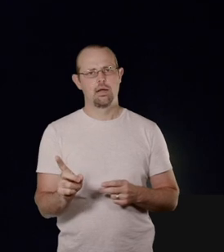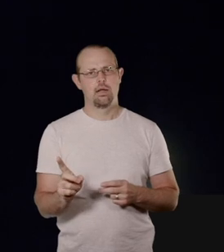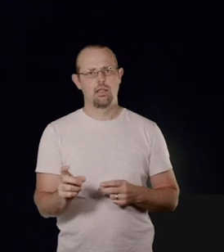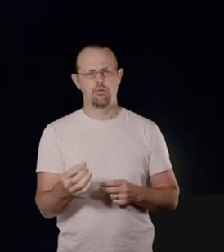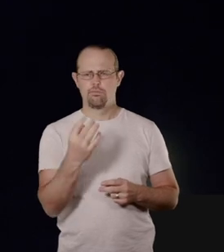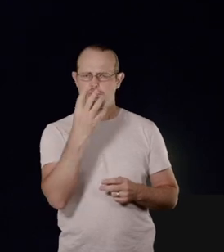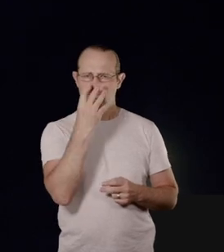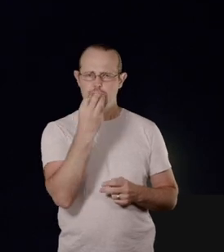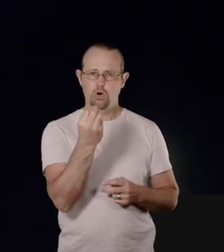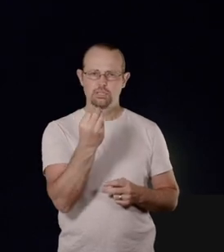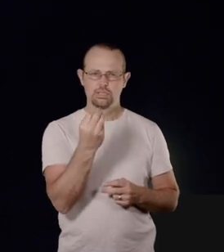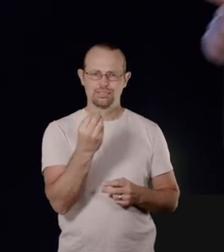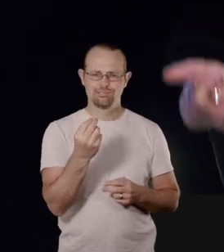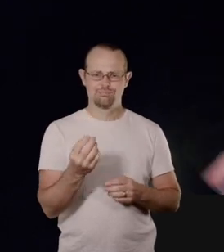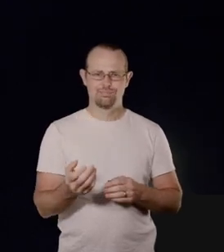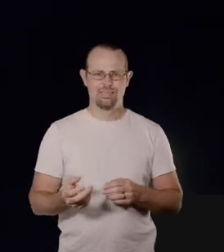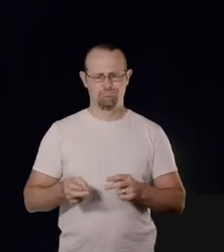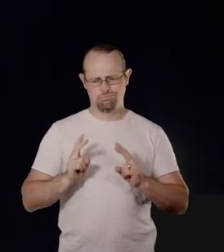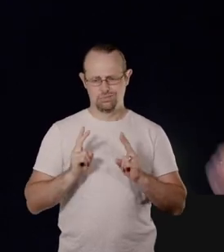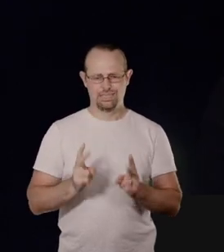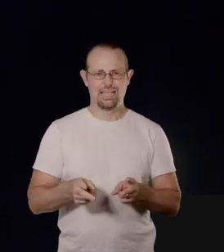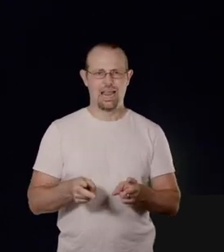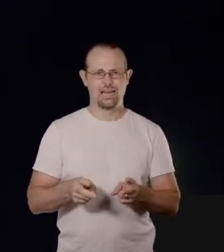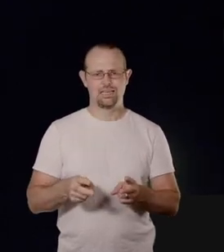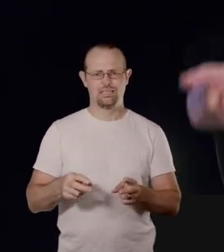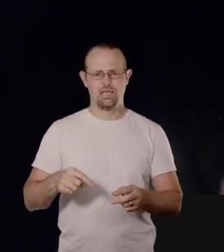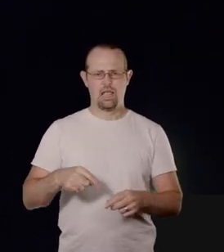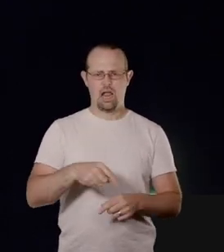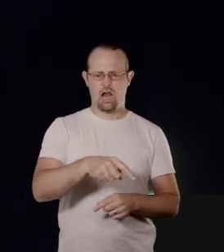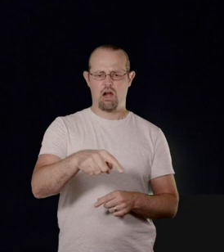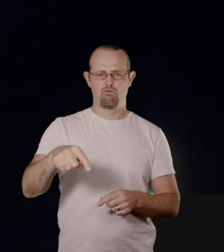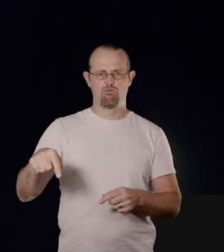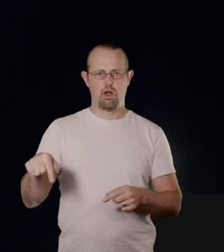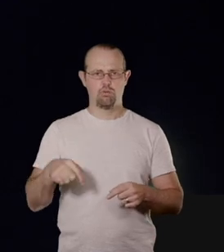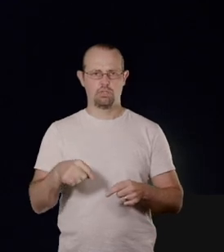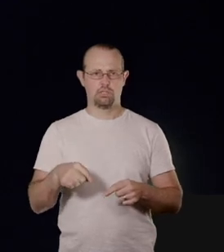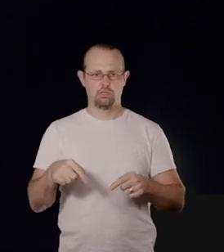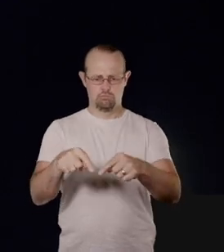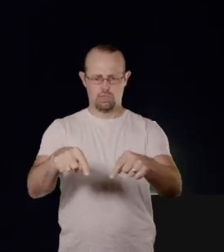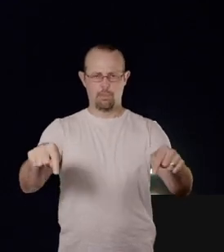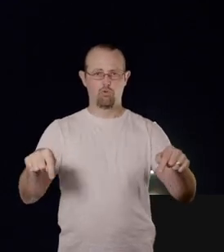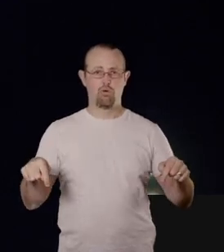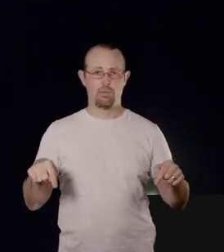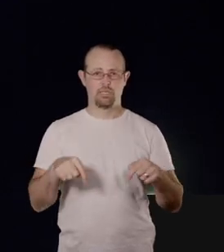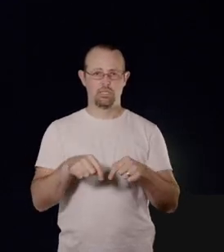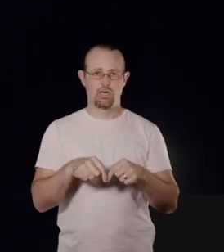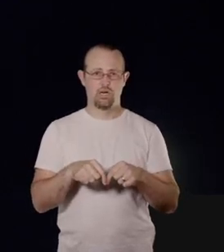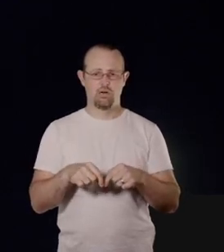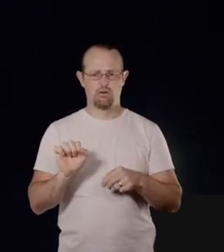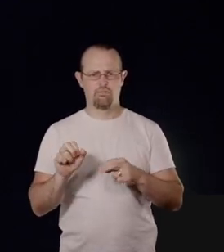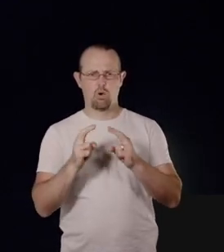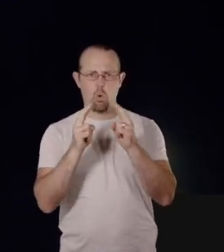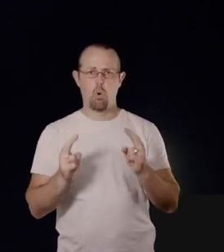foxes had died around the perimeter of the land. The dream had been